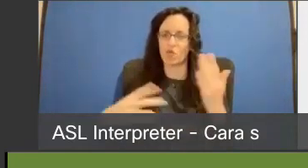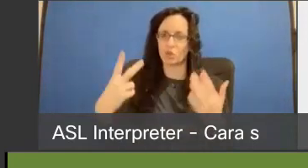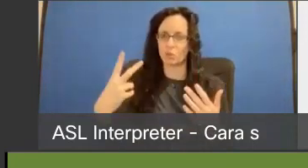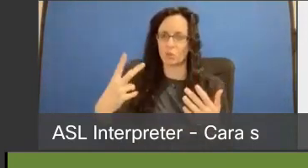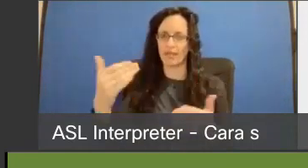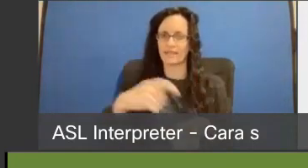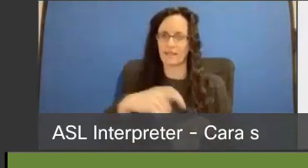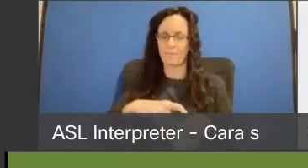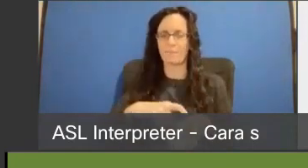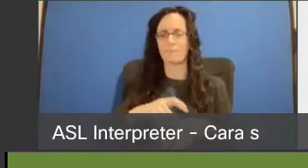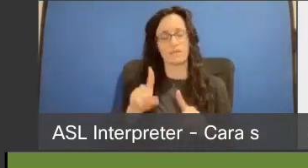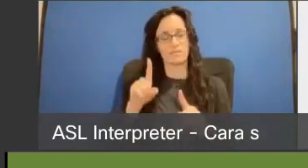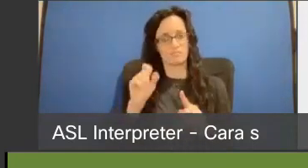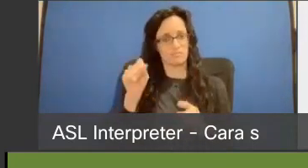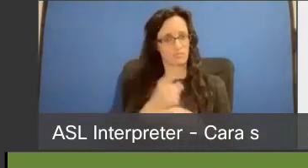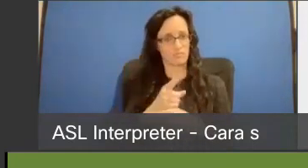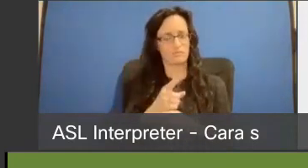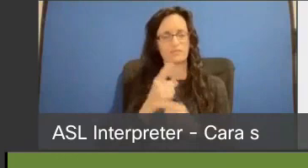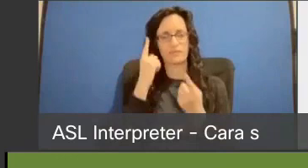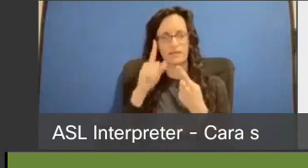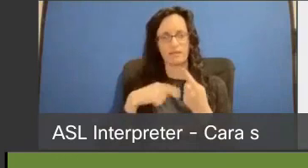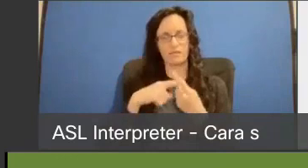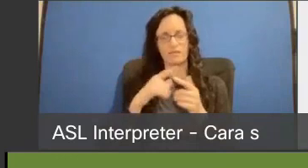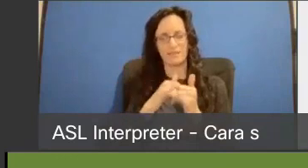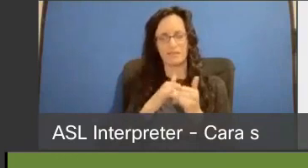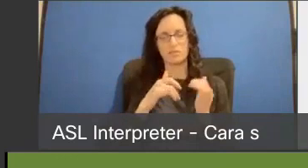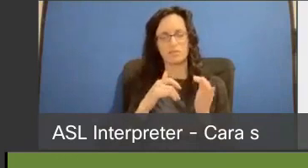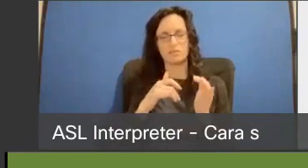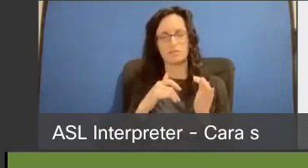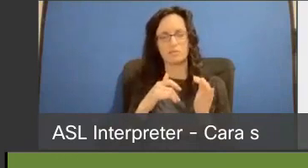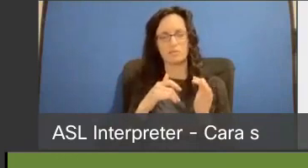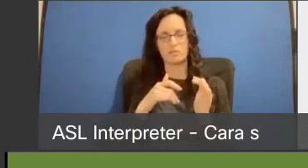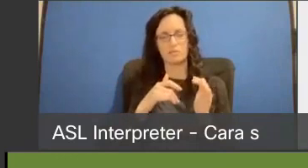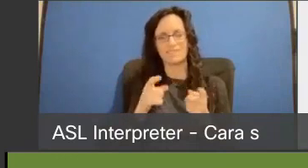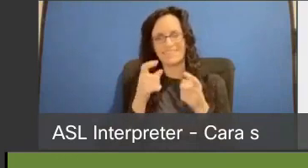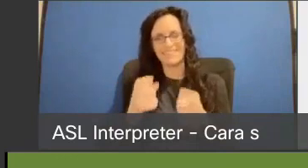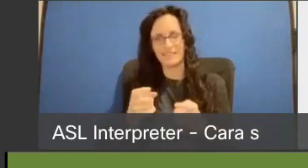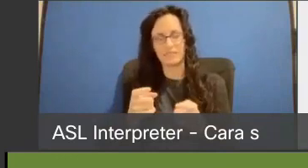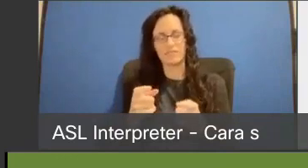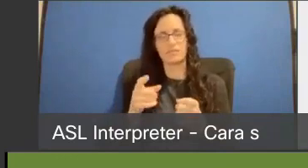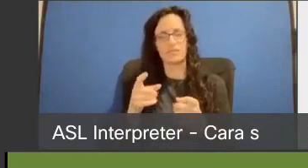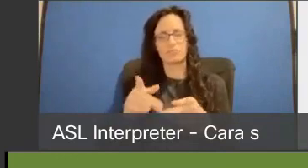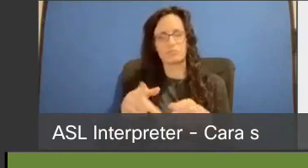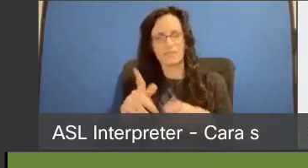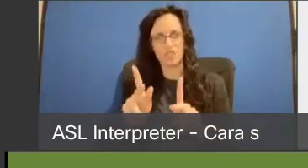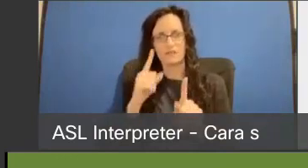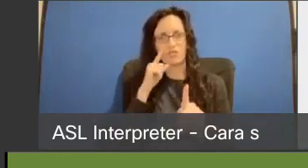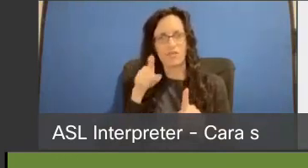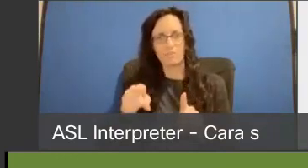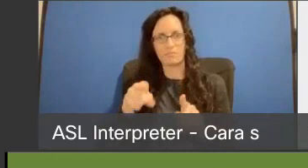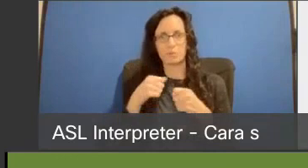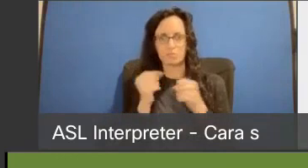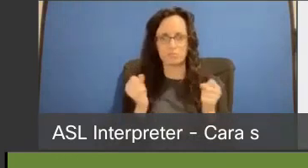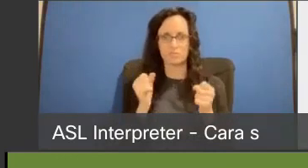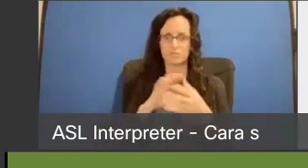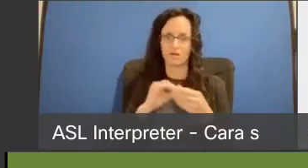of presenting things in ways that help give the person permission to talk about it, right? So these are some of